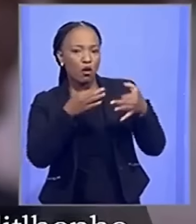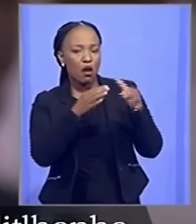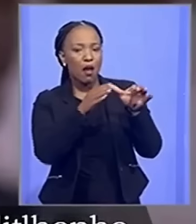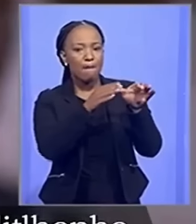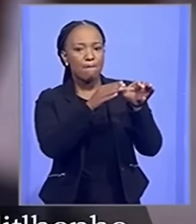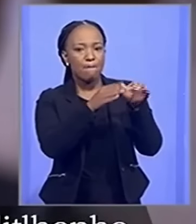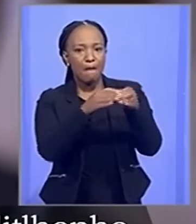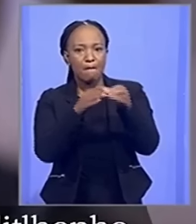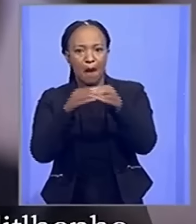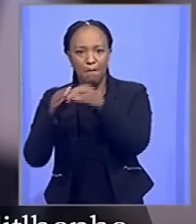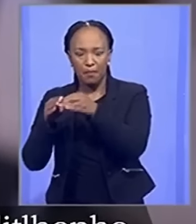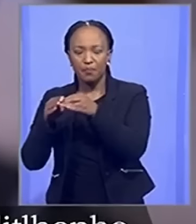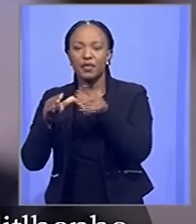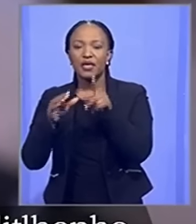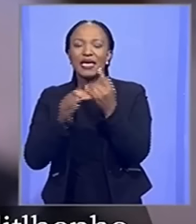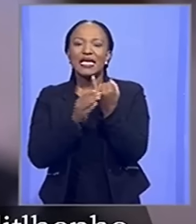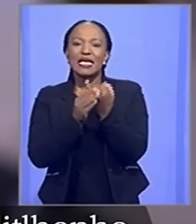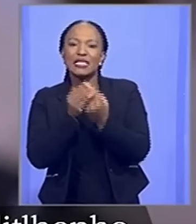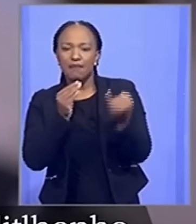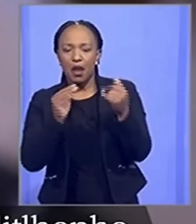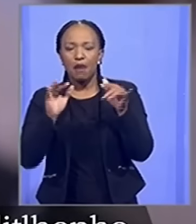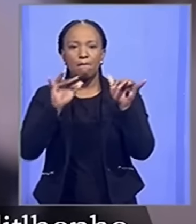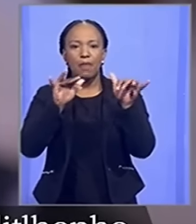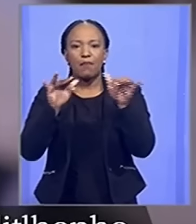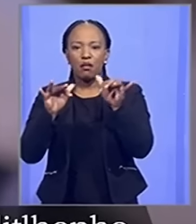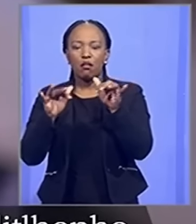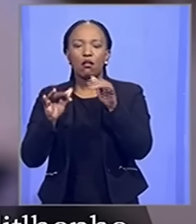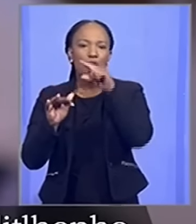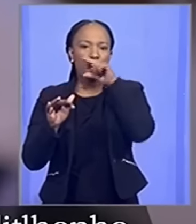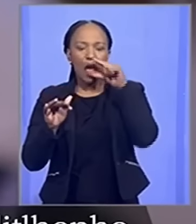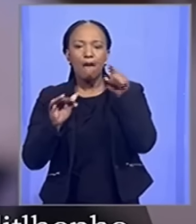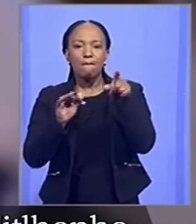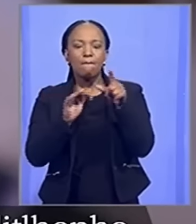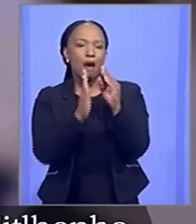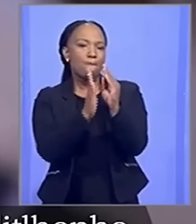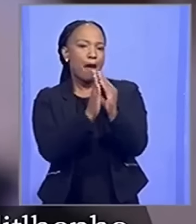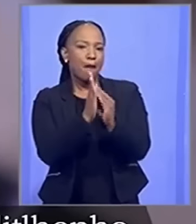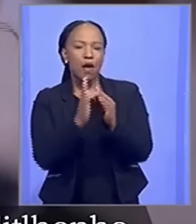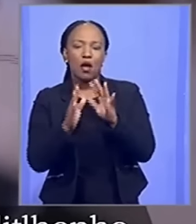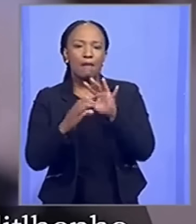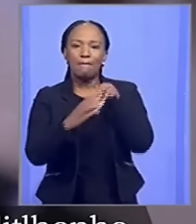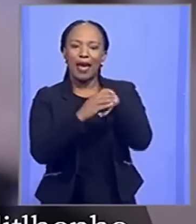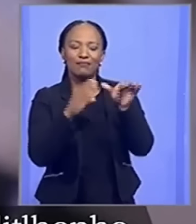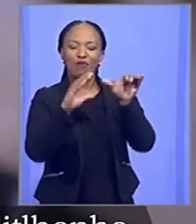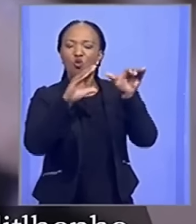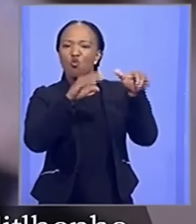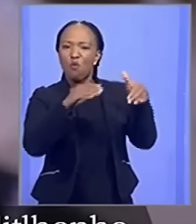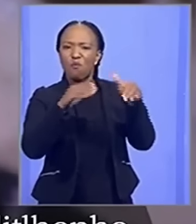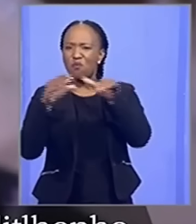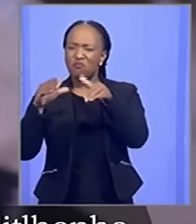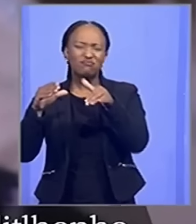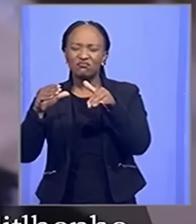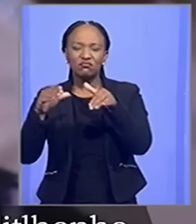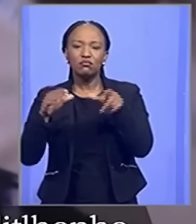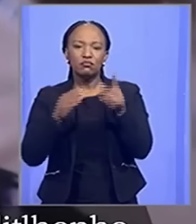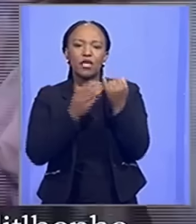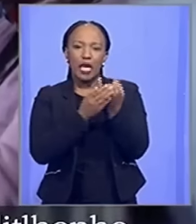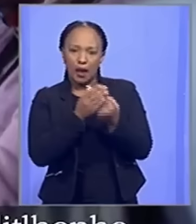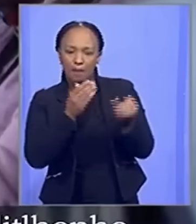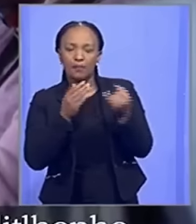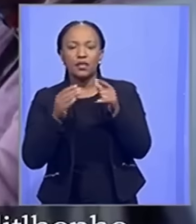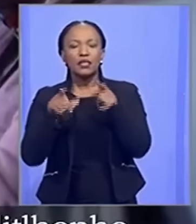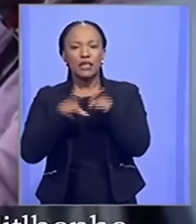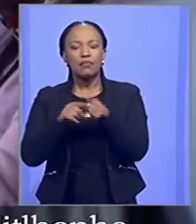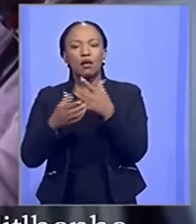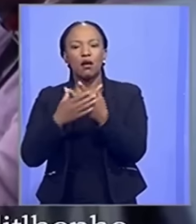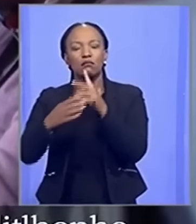le di-independent candidates. E bong batho ba ba ikemiseditseng go le bone go go tsena ko National